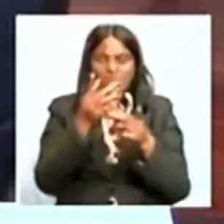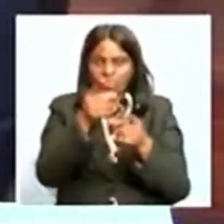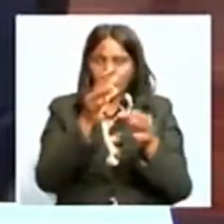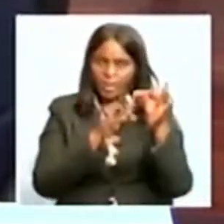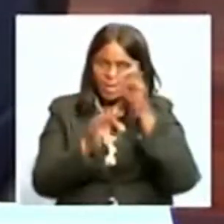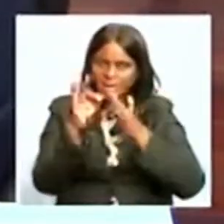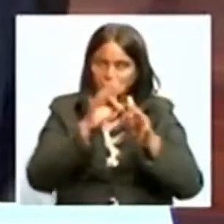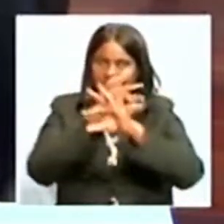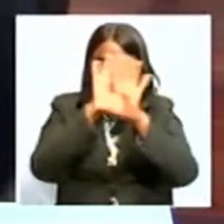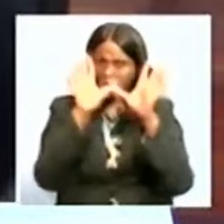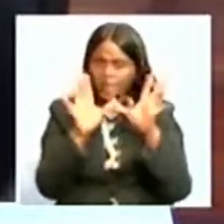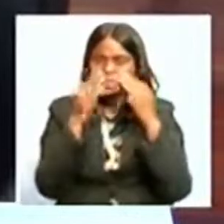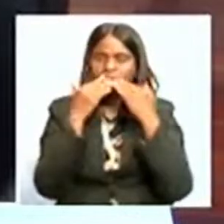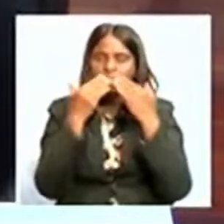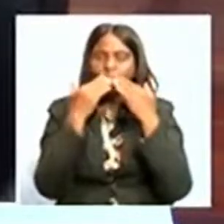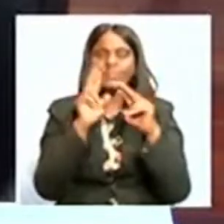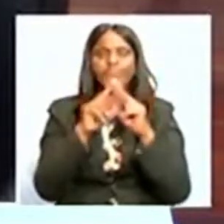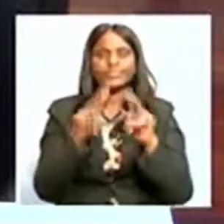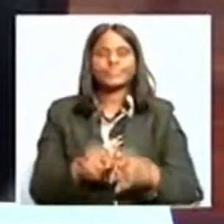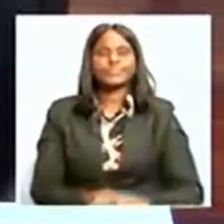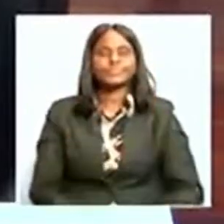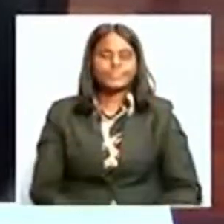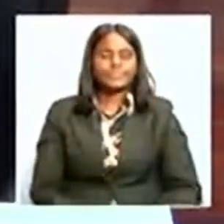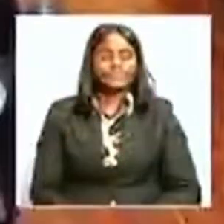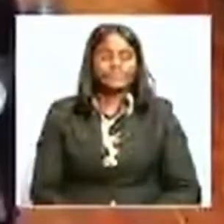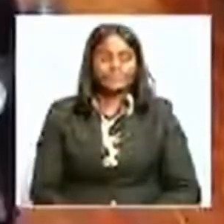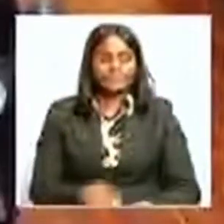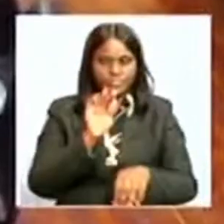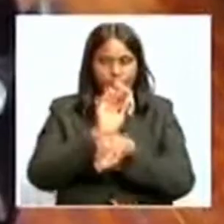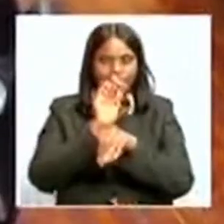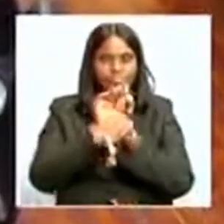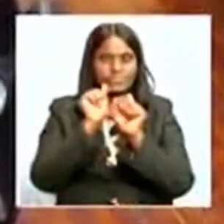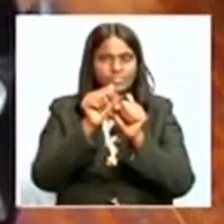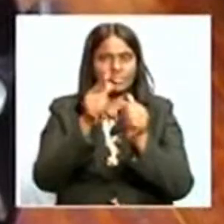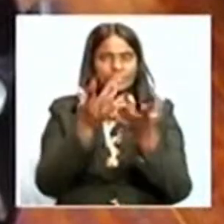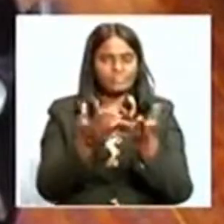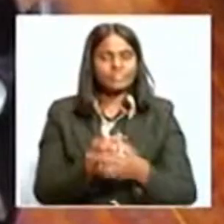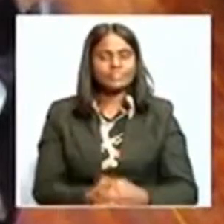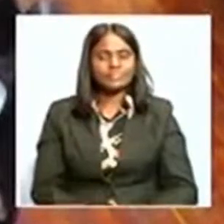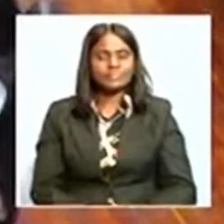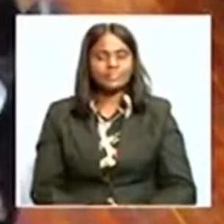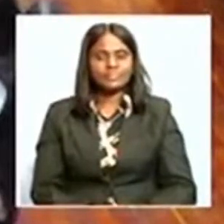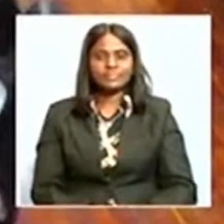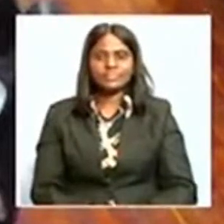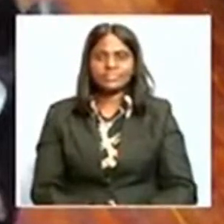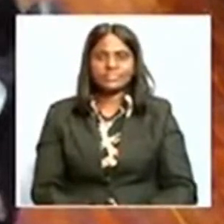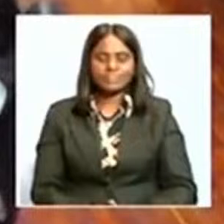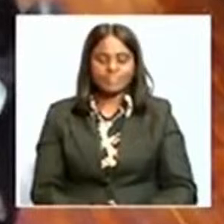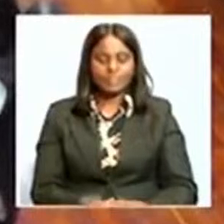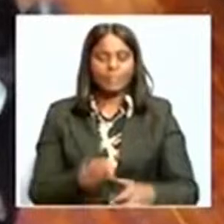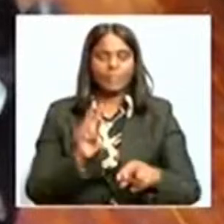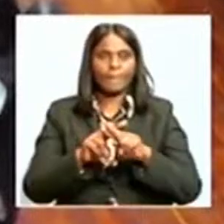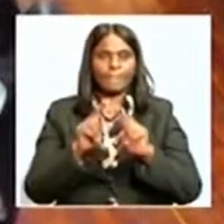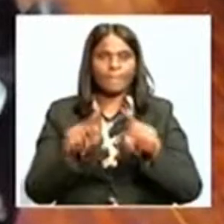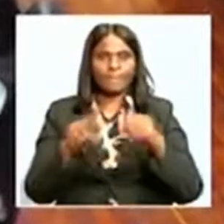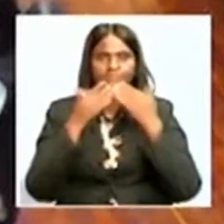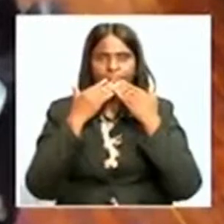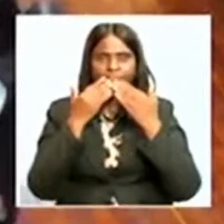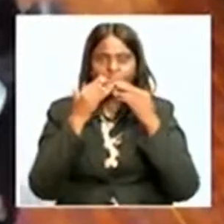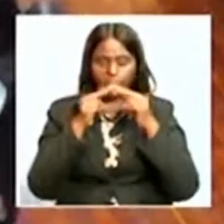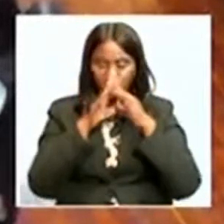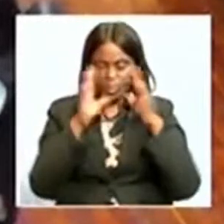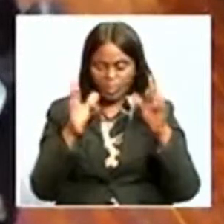enlighten us. Thank you, Chair. Thank you. You can make a comment on that one. Respond. Thank you so much, Chair. Thank you, Honorable